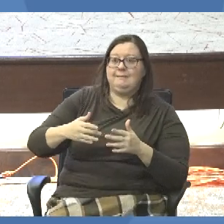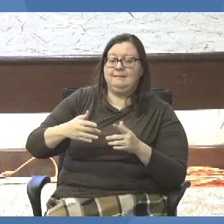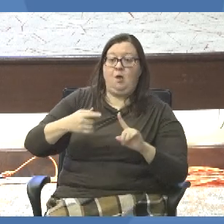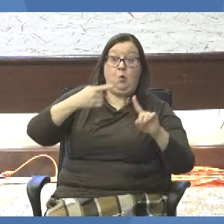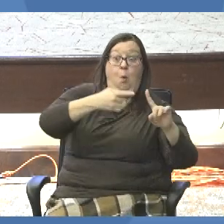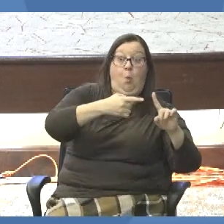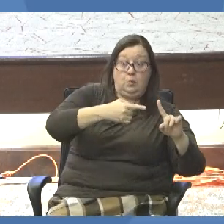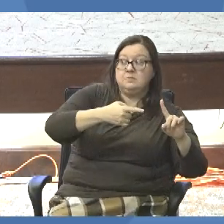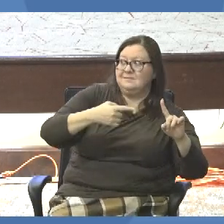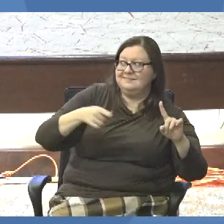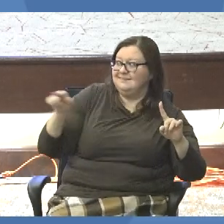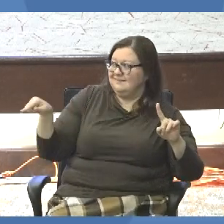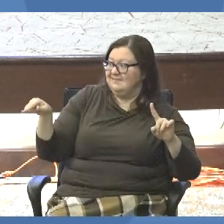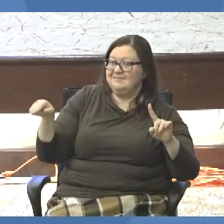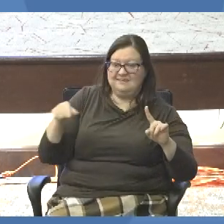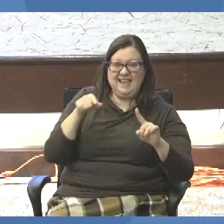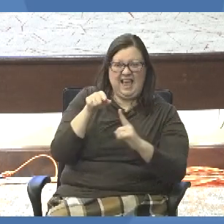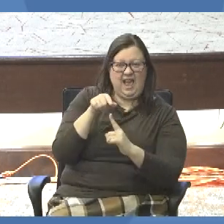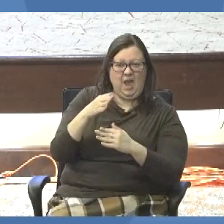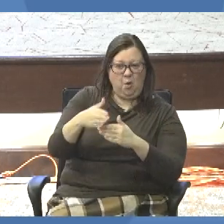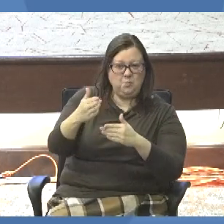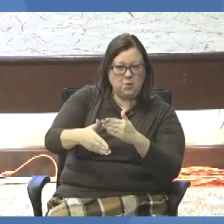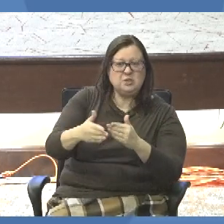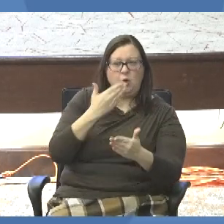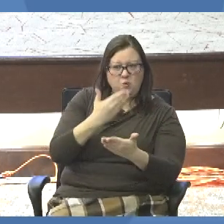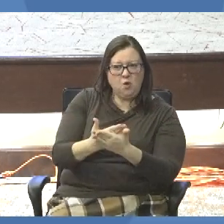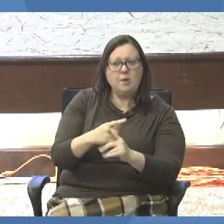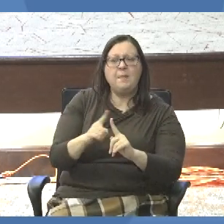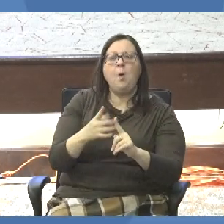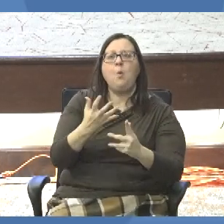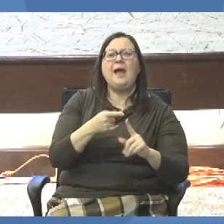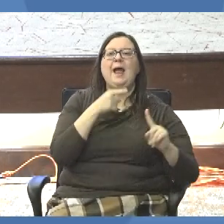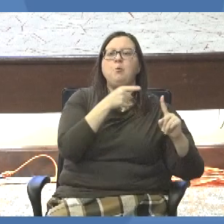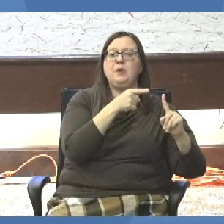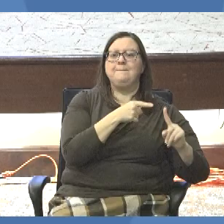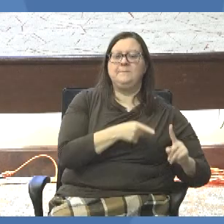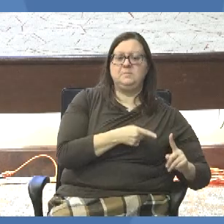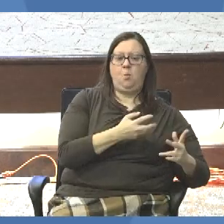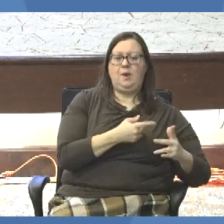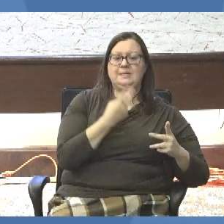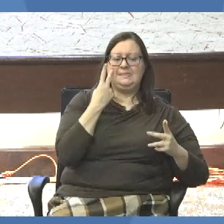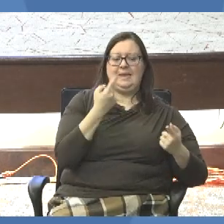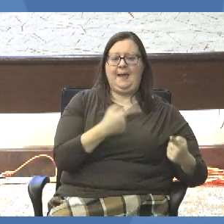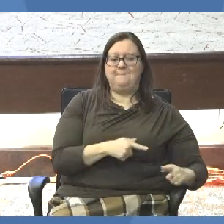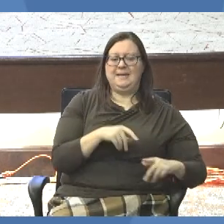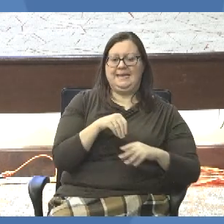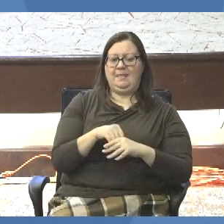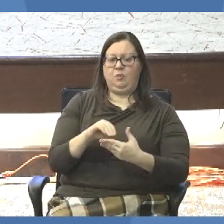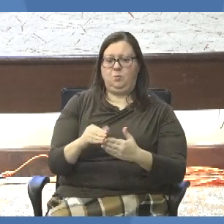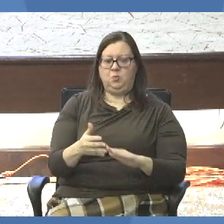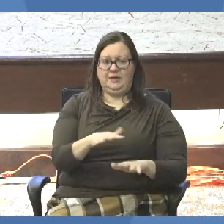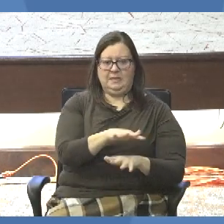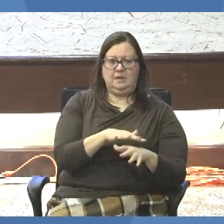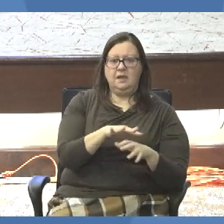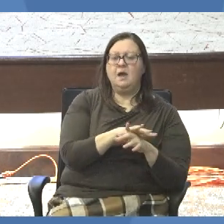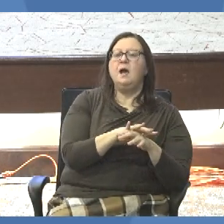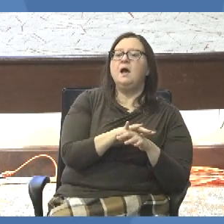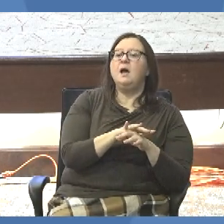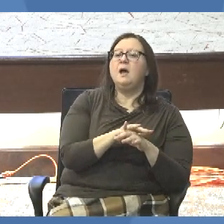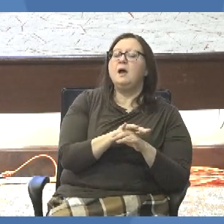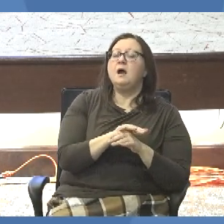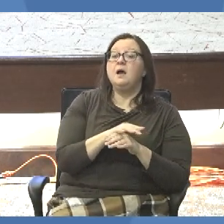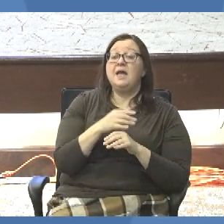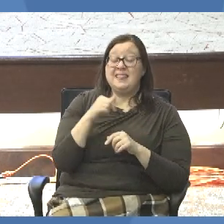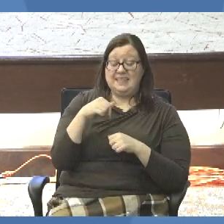And so we're going to continue to work at identifying what those outcomes that we want to capture to demonstrate to you and to our community. But these are 4 where we started